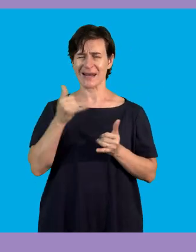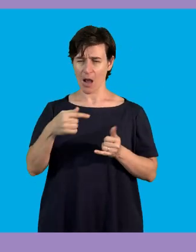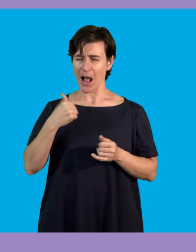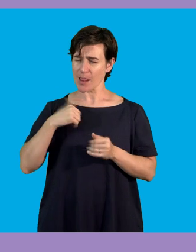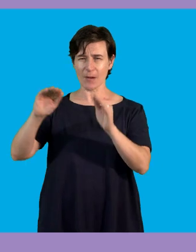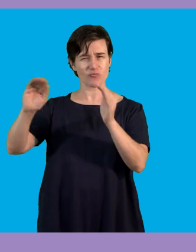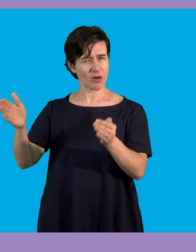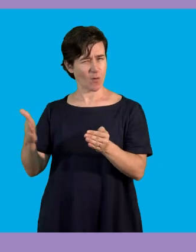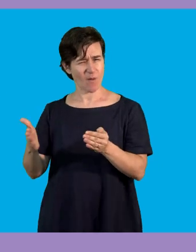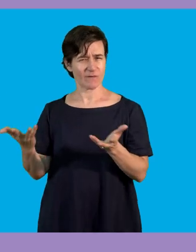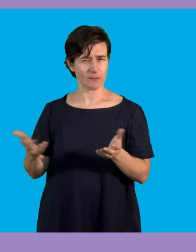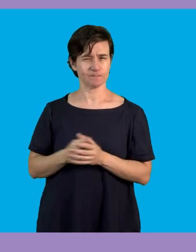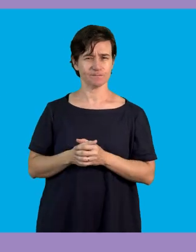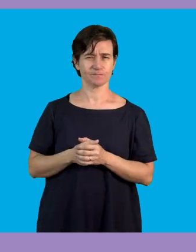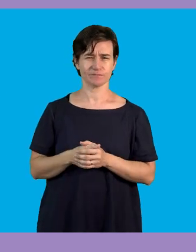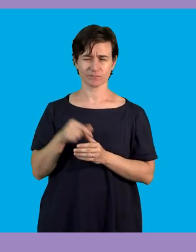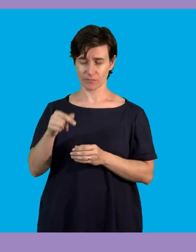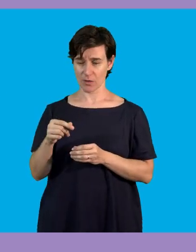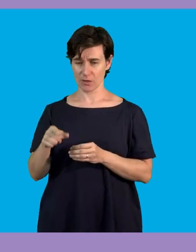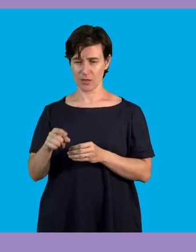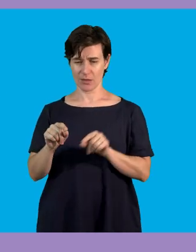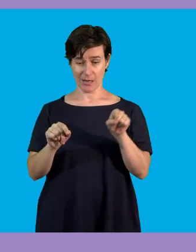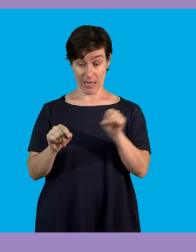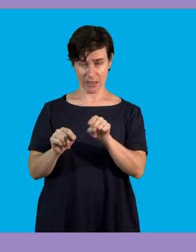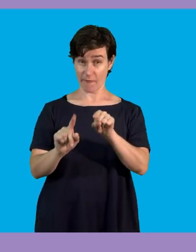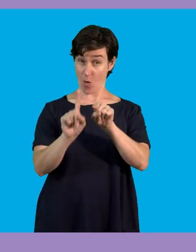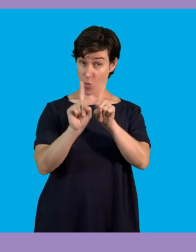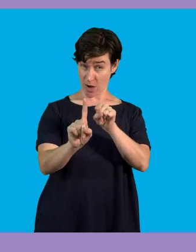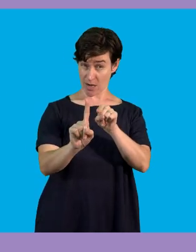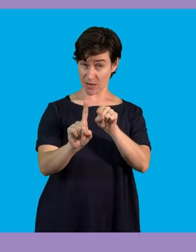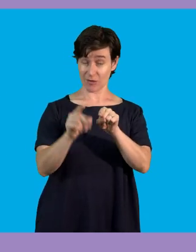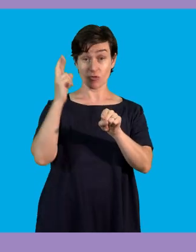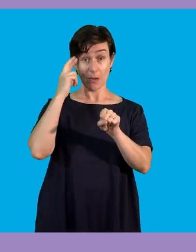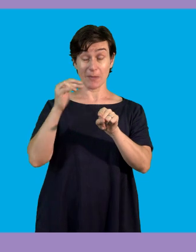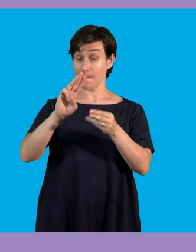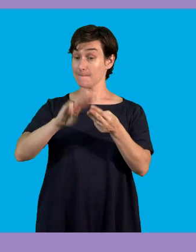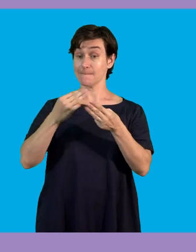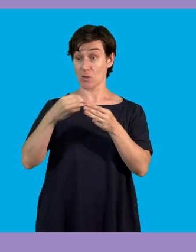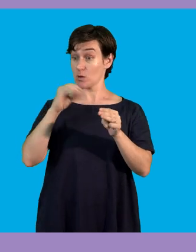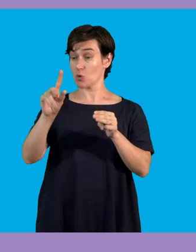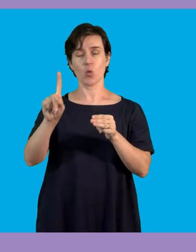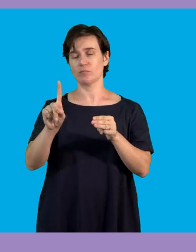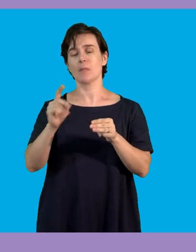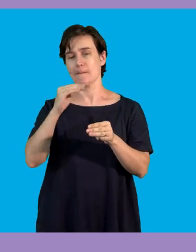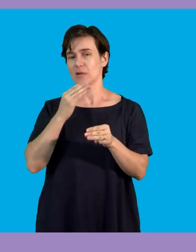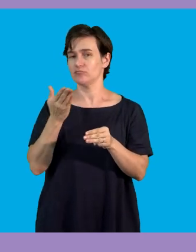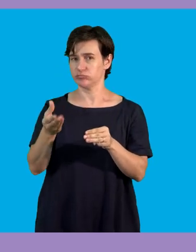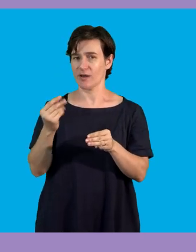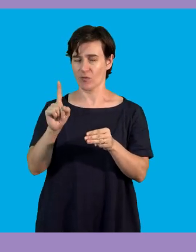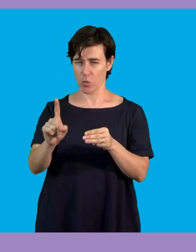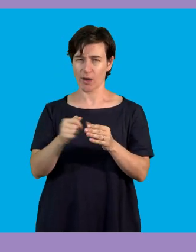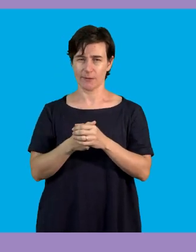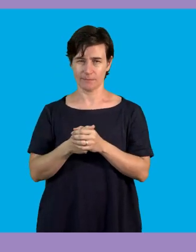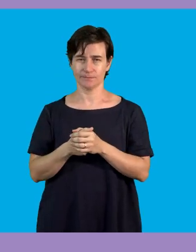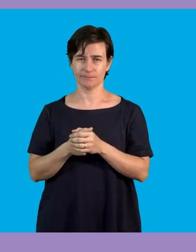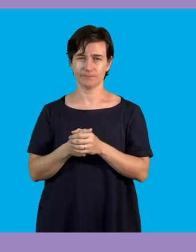deal with the bracket. Now we are removing the bracket. There is a 1 there. As you said, mathematically we don't write it, but it exists, and